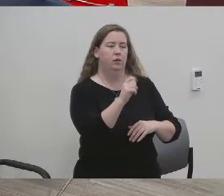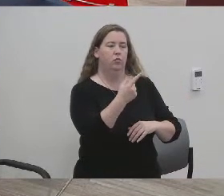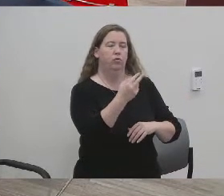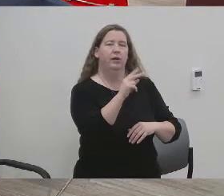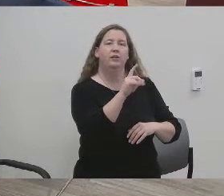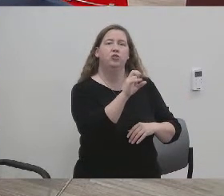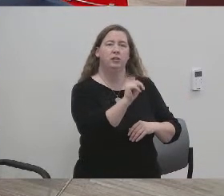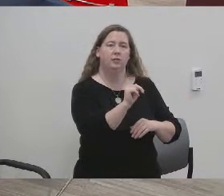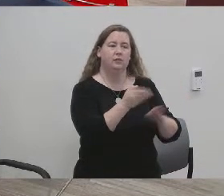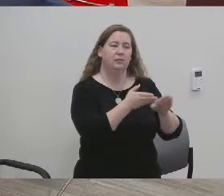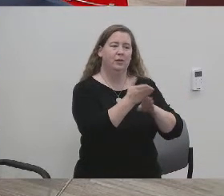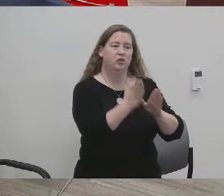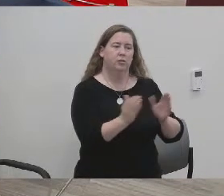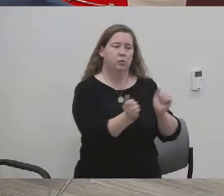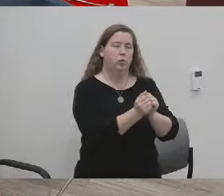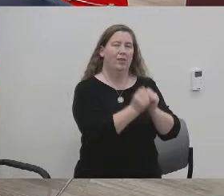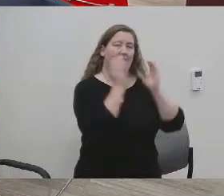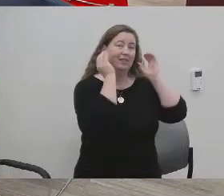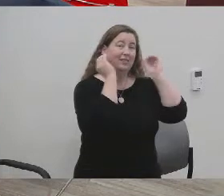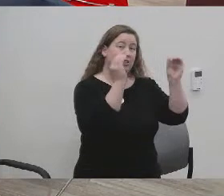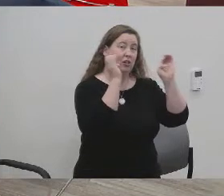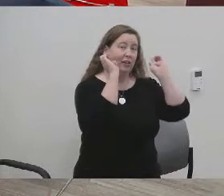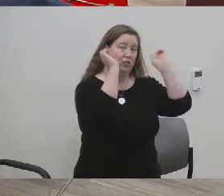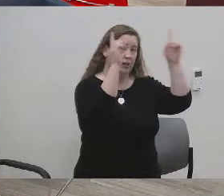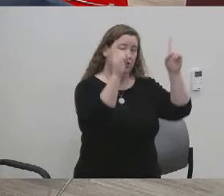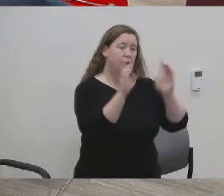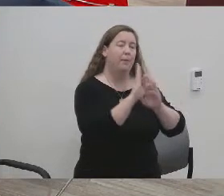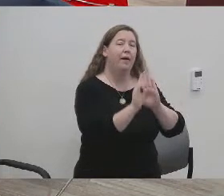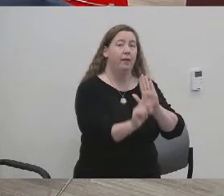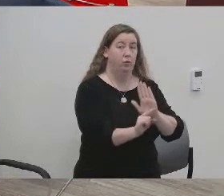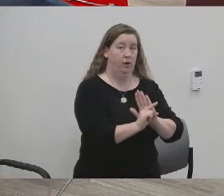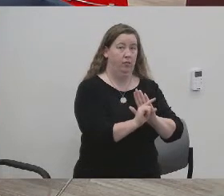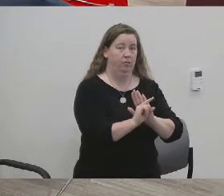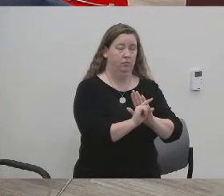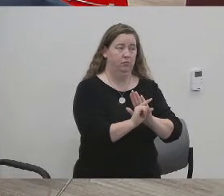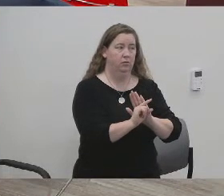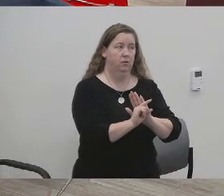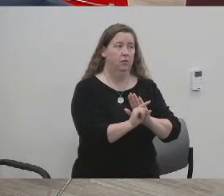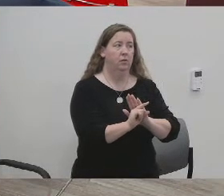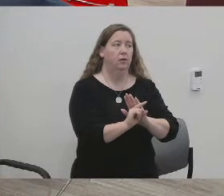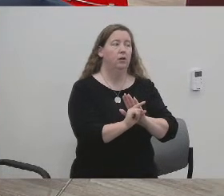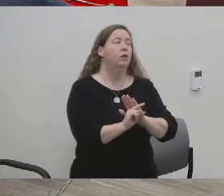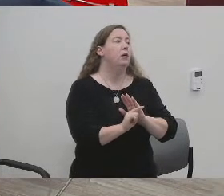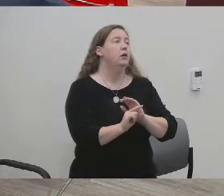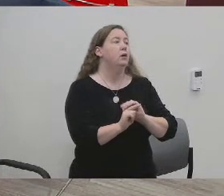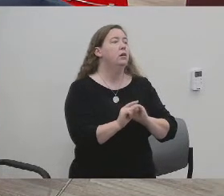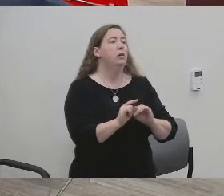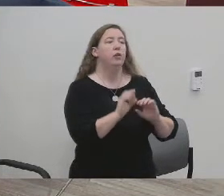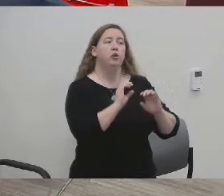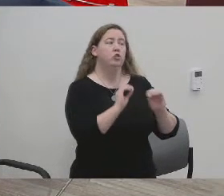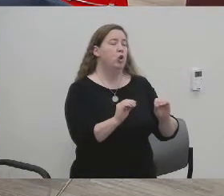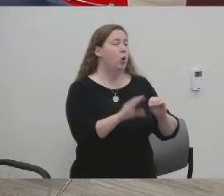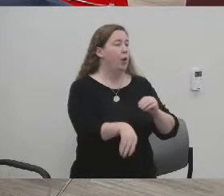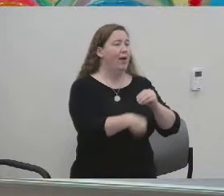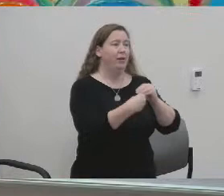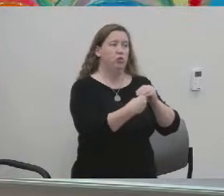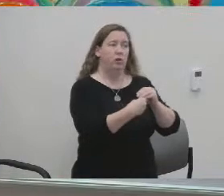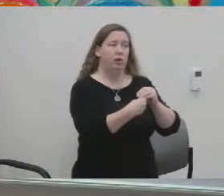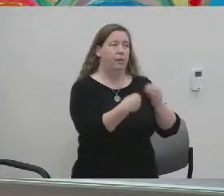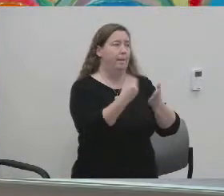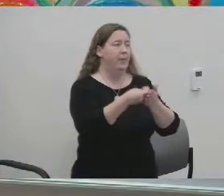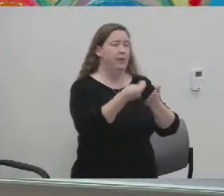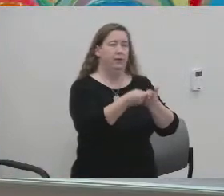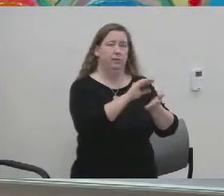in education. And there's no additional budget allocation here? None. Just to be clear for everyone. There is no additional